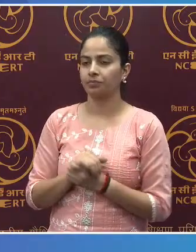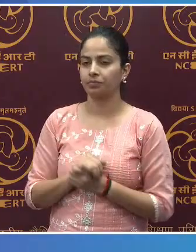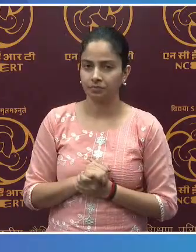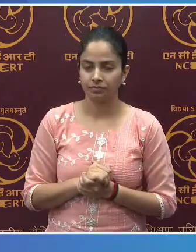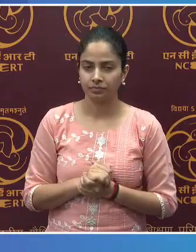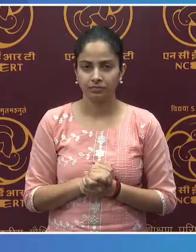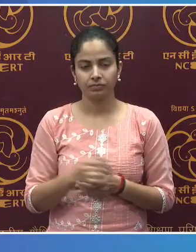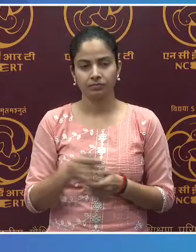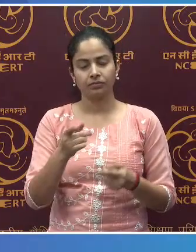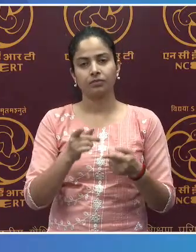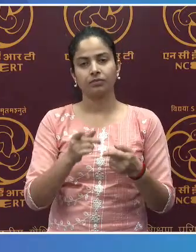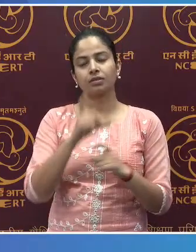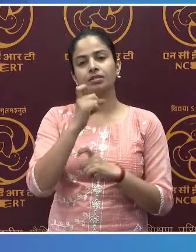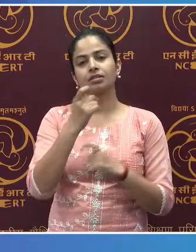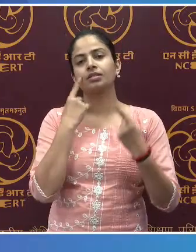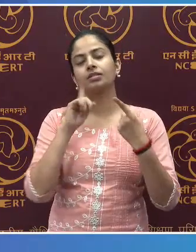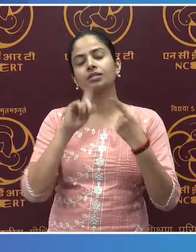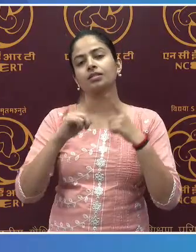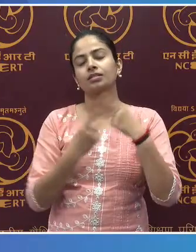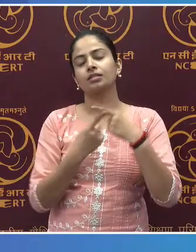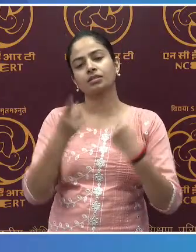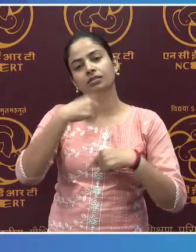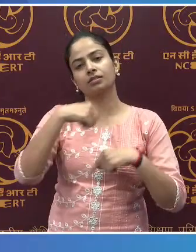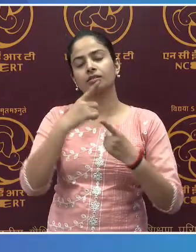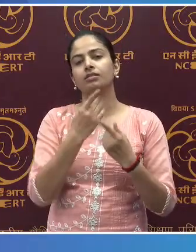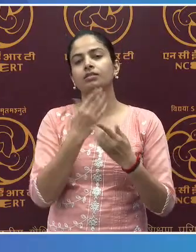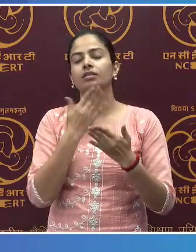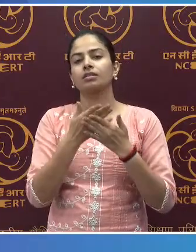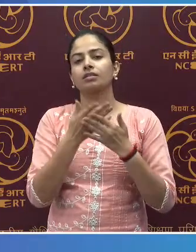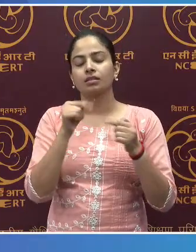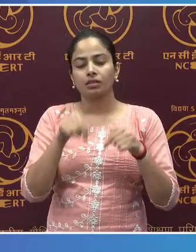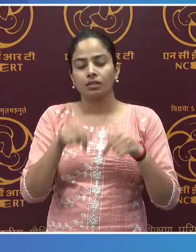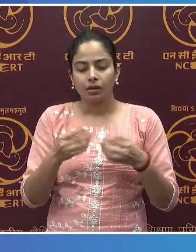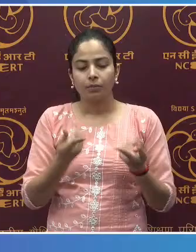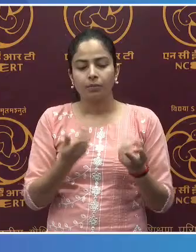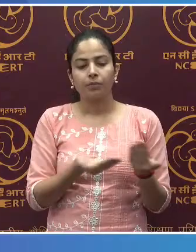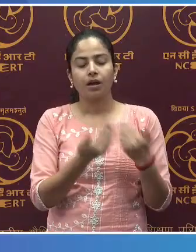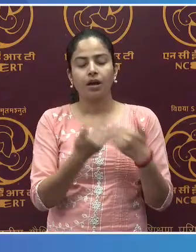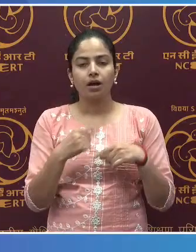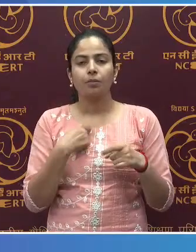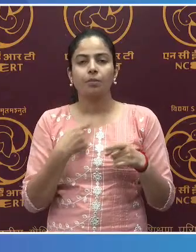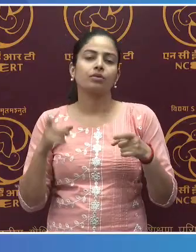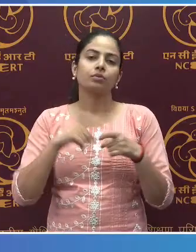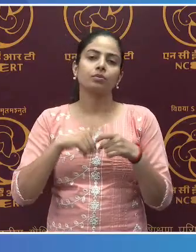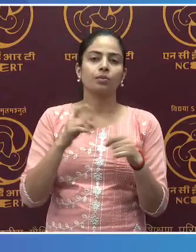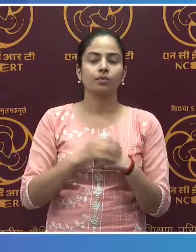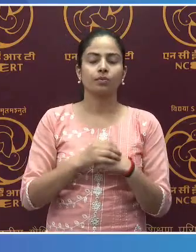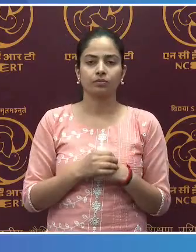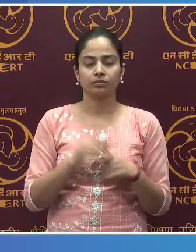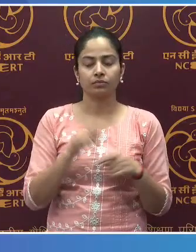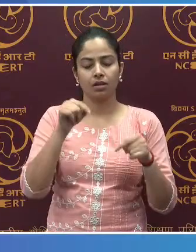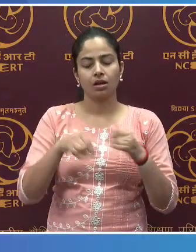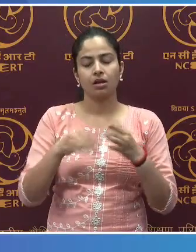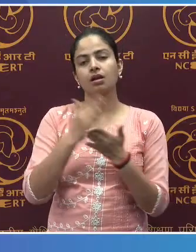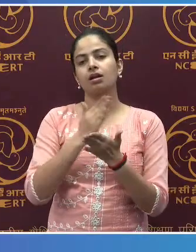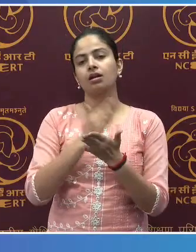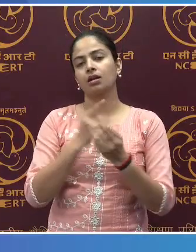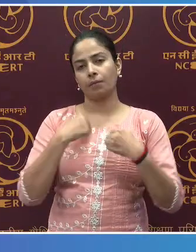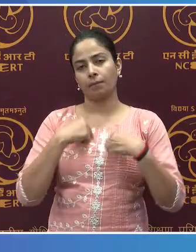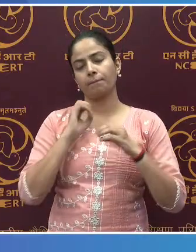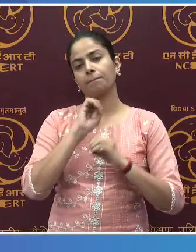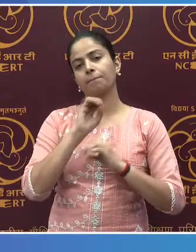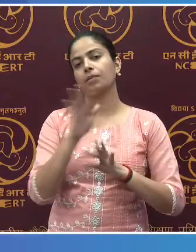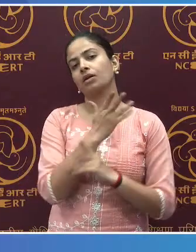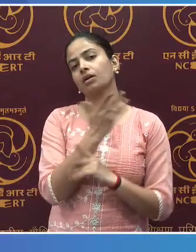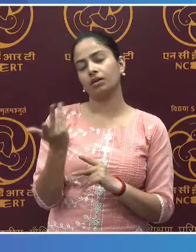and thank you, CIT, for giving me very wonderful opportunity to present before your viewers. And for today's session, I am going to